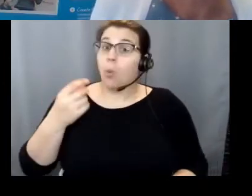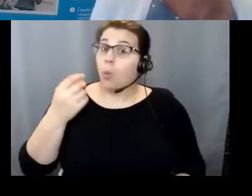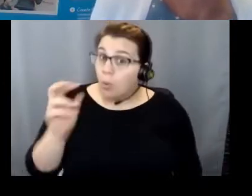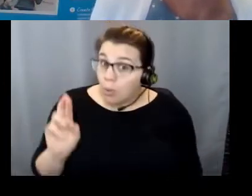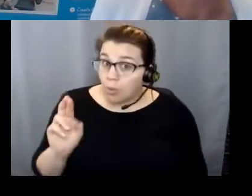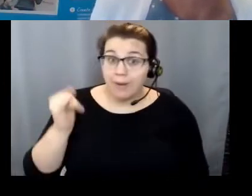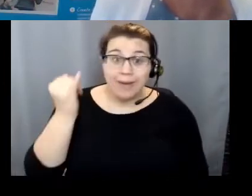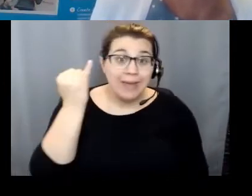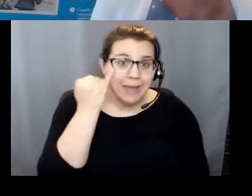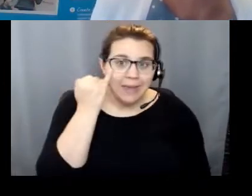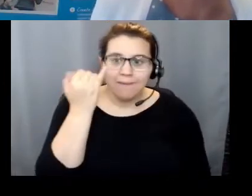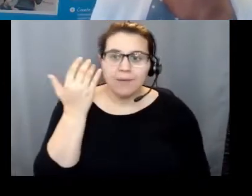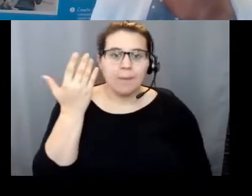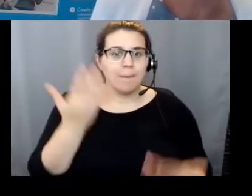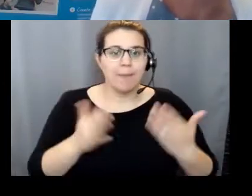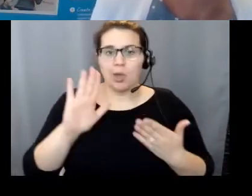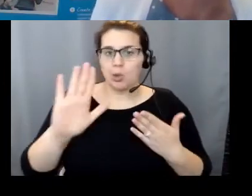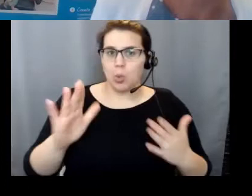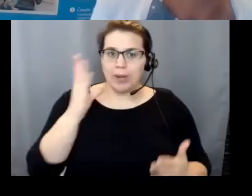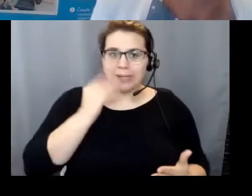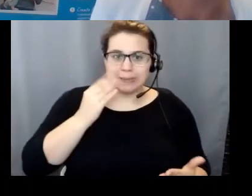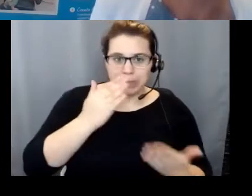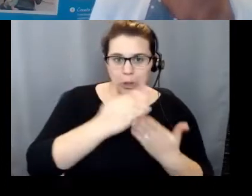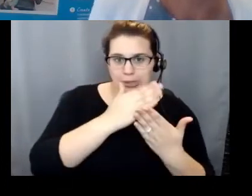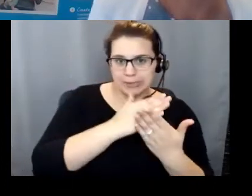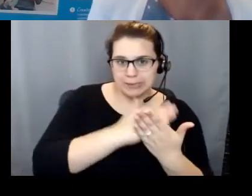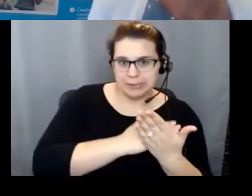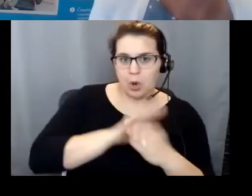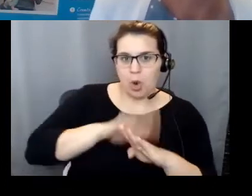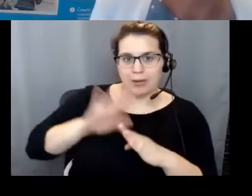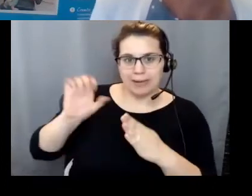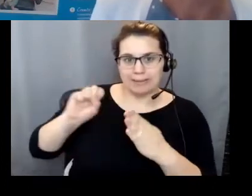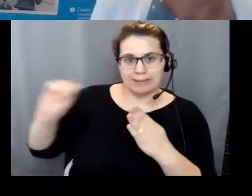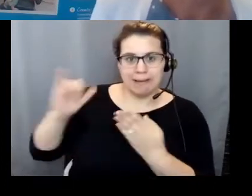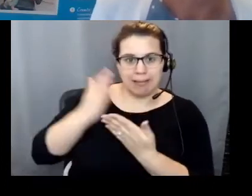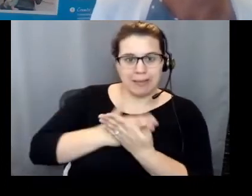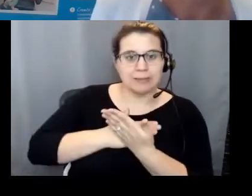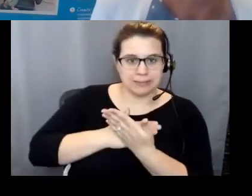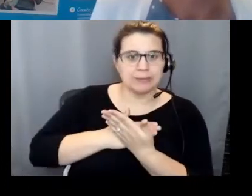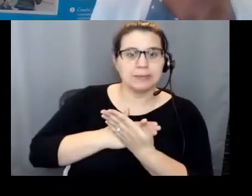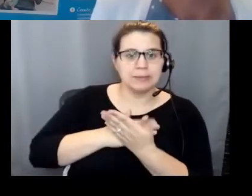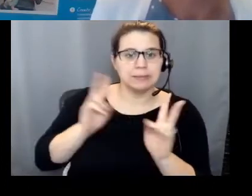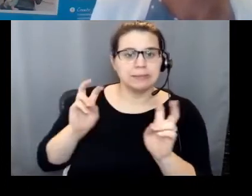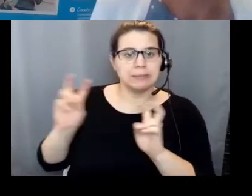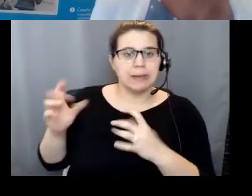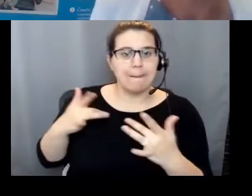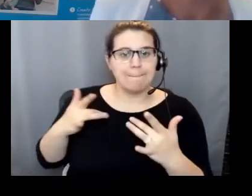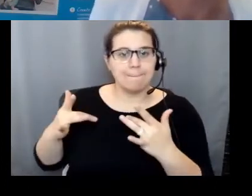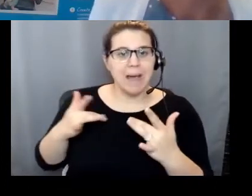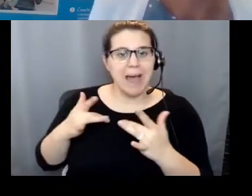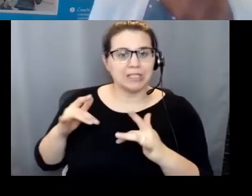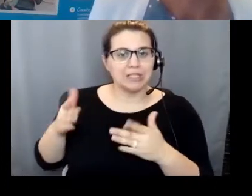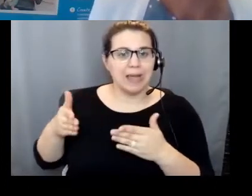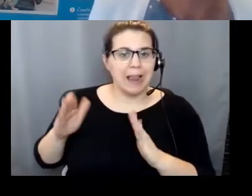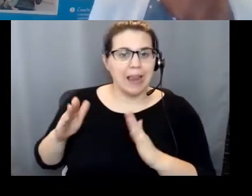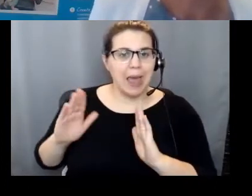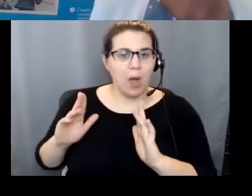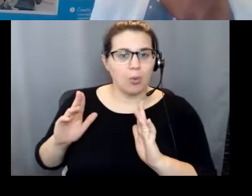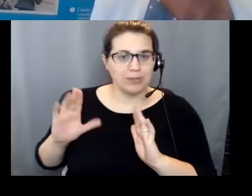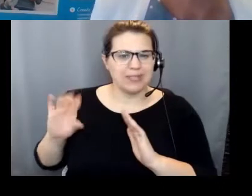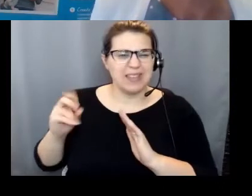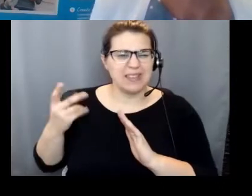have a condition that's listed on Social Security Administration's list of compassionate allowances conditions, or